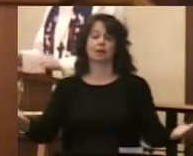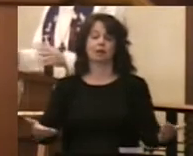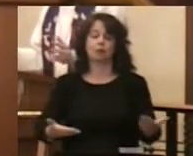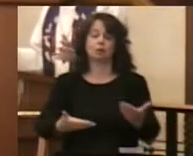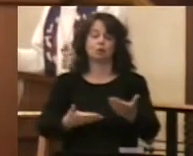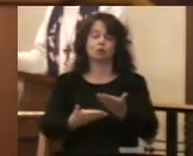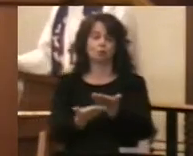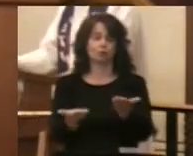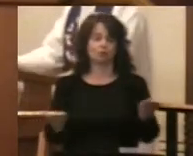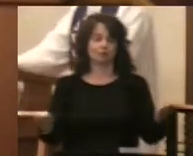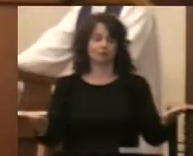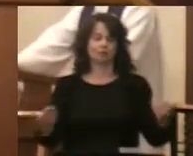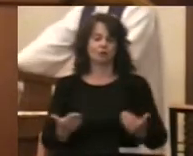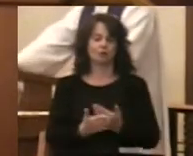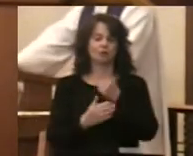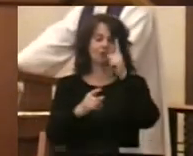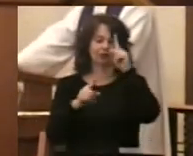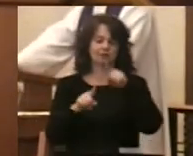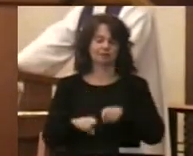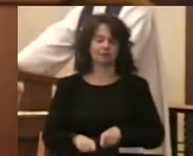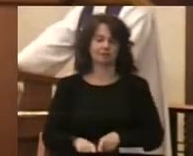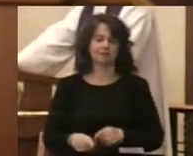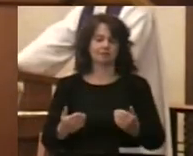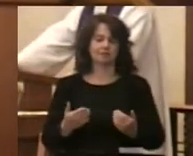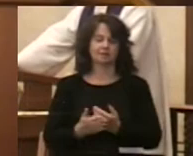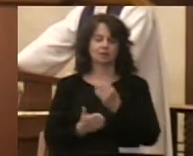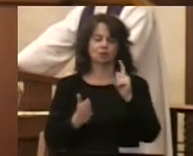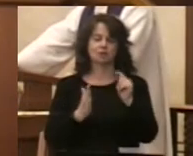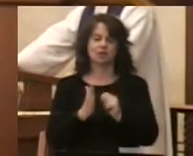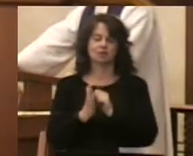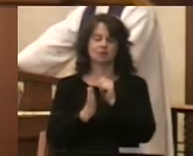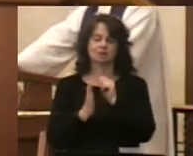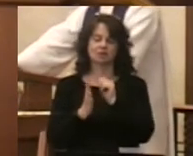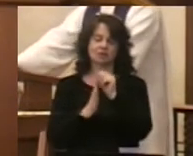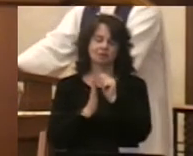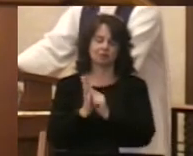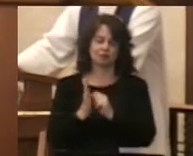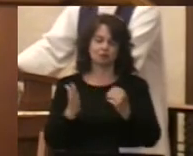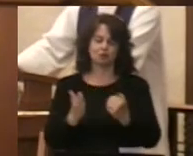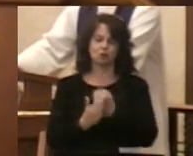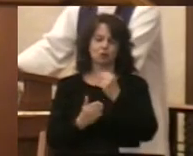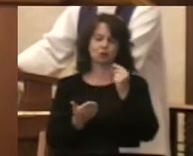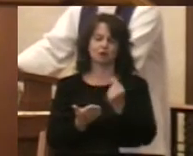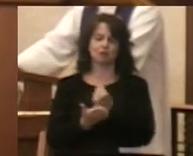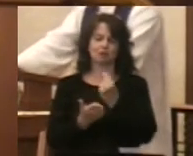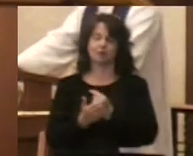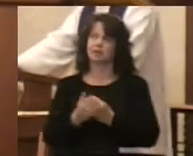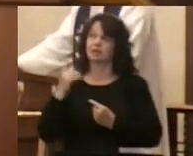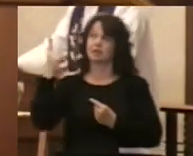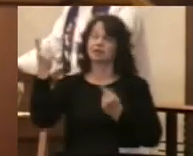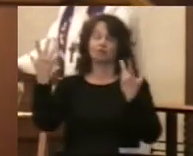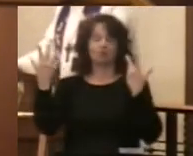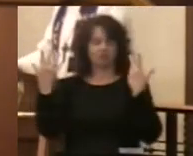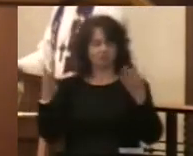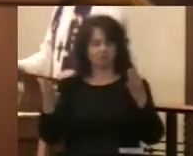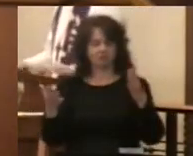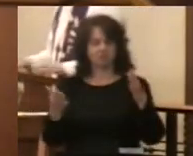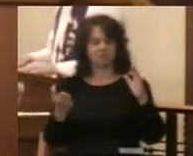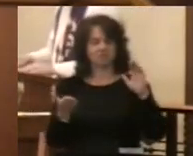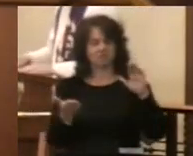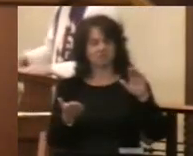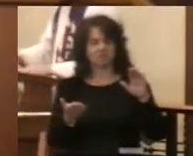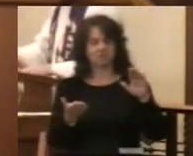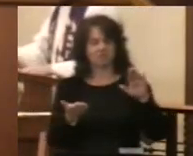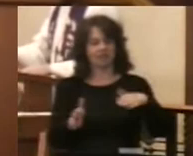This is the new covenant, the new testament, the gospel of Jesus, that he has defeated sin, death, and the devil for